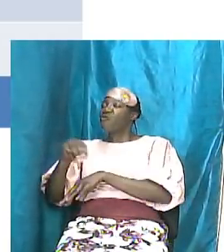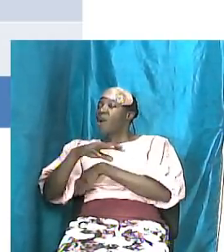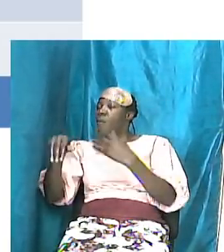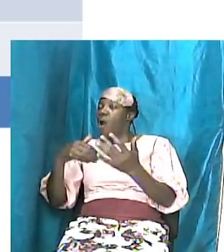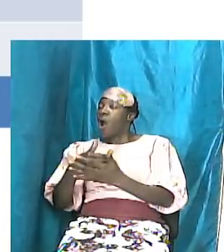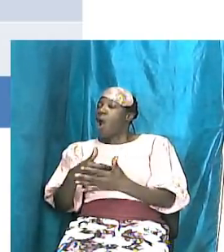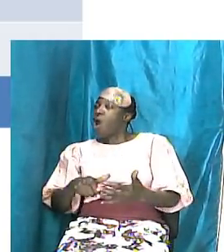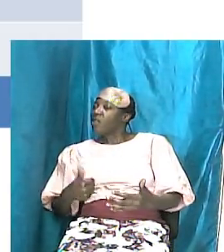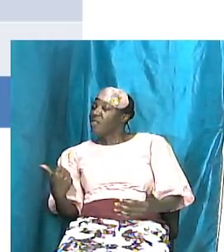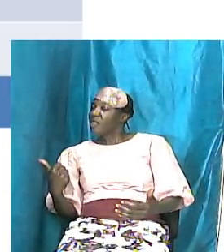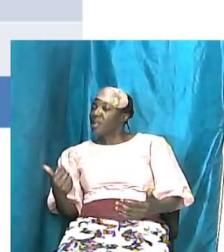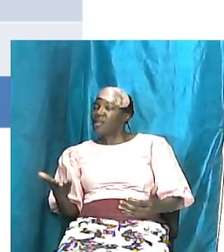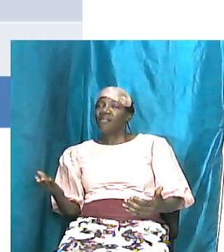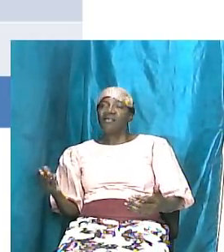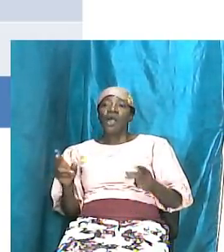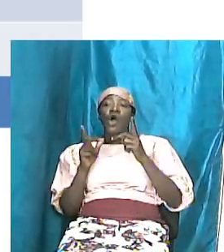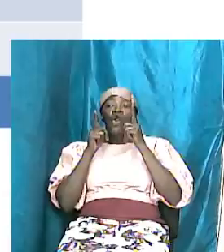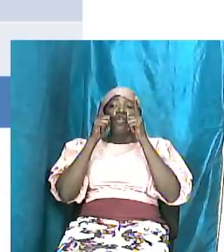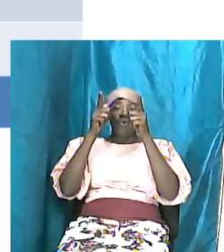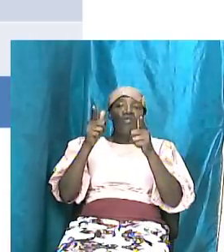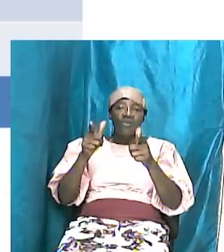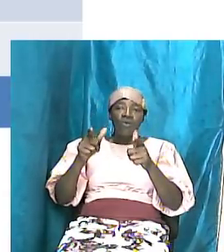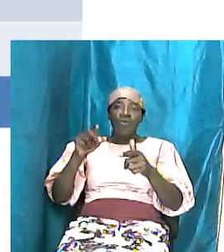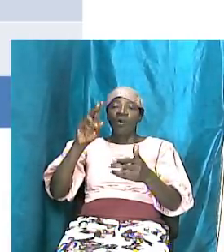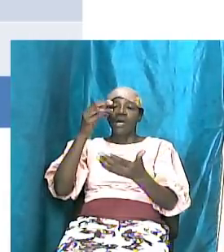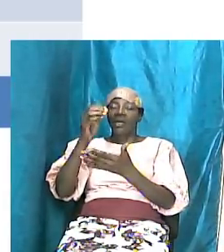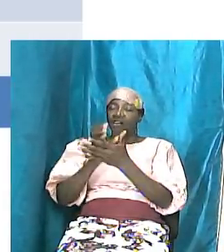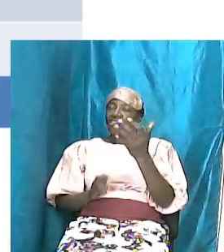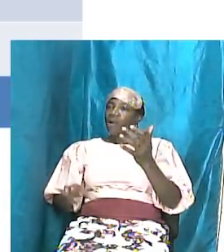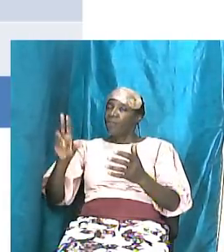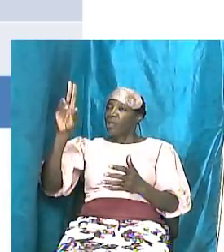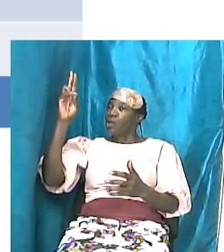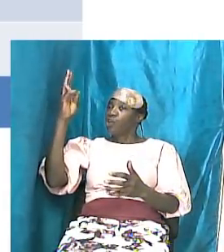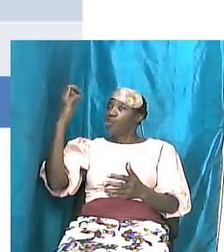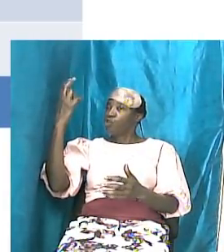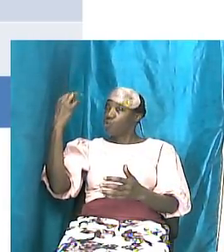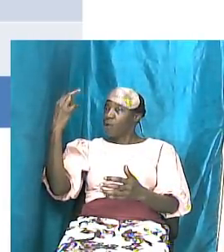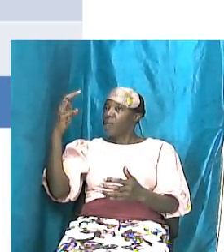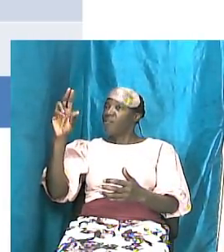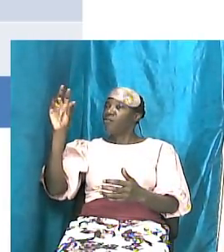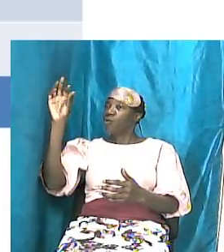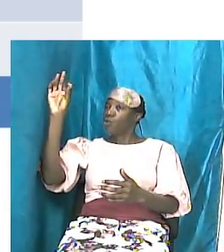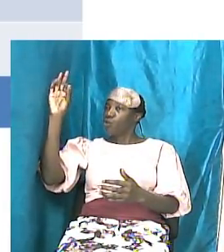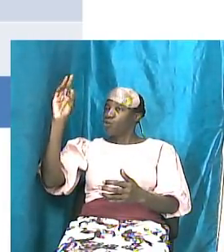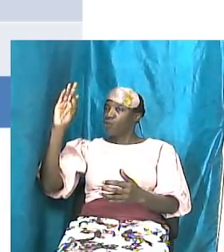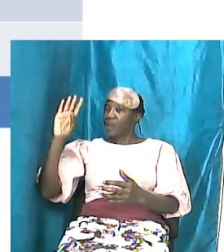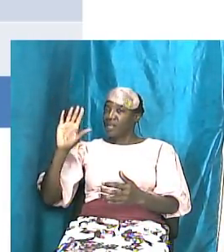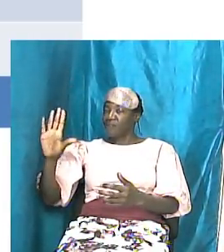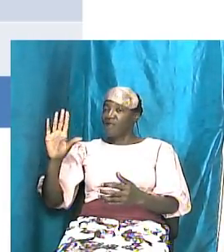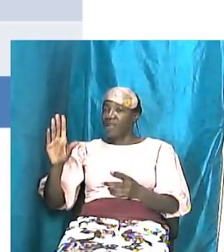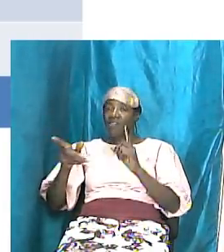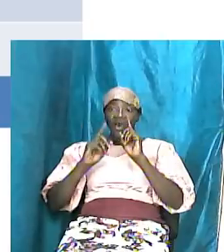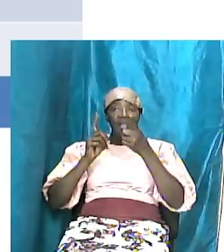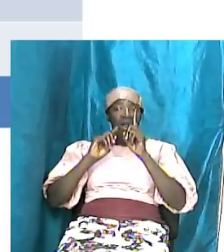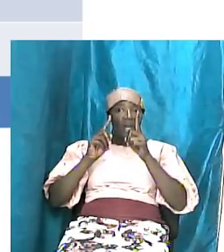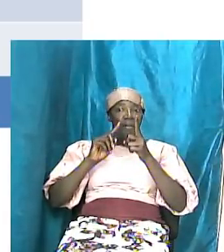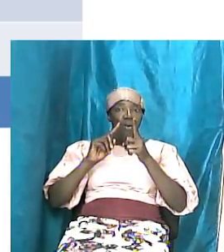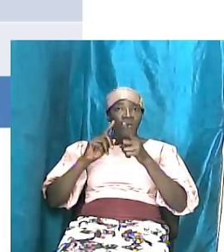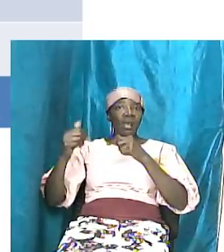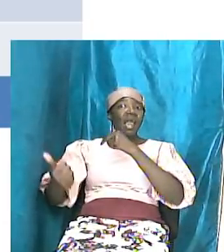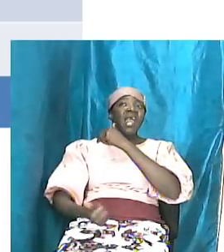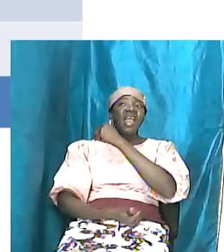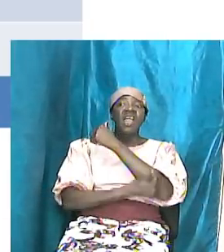we look through chapters 12 to 25, this is speaking essentially about one main figure, and this was